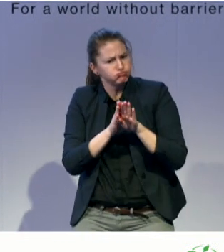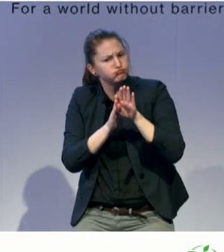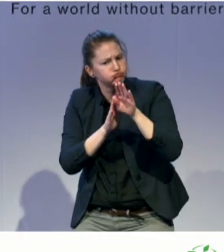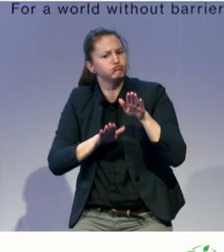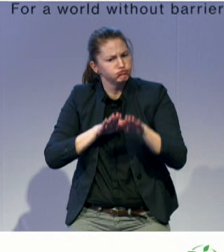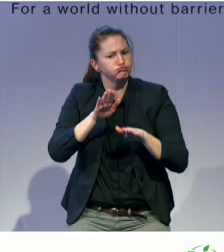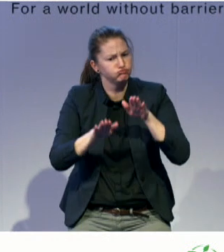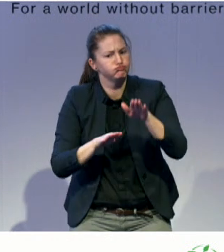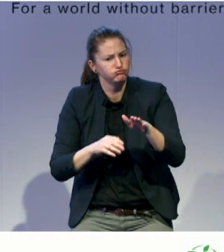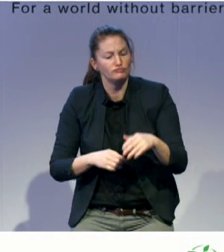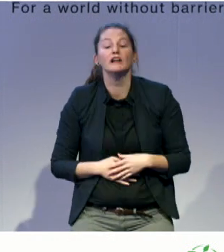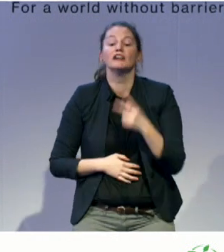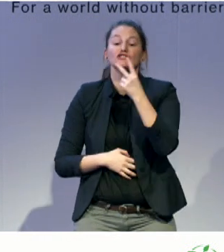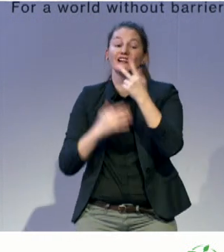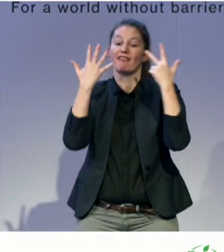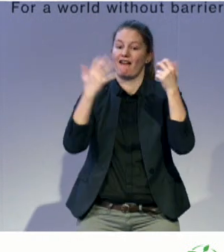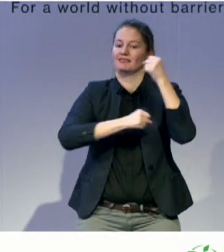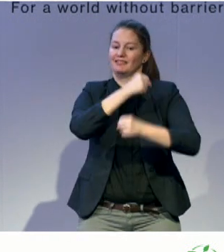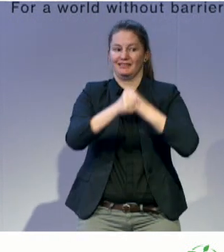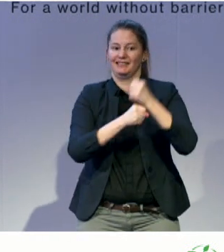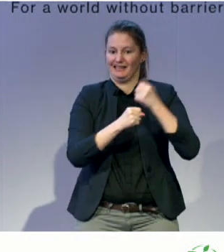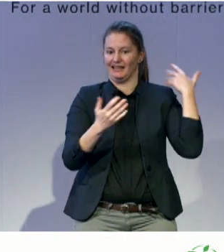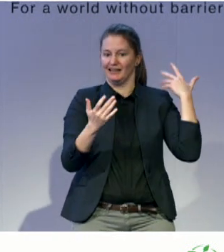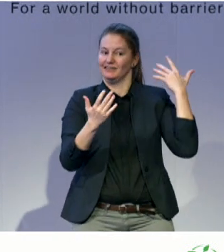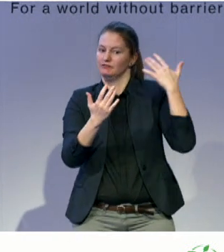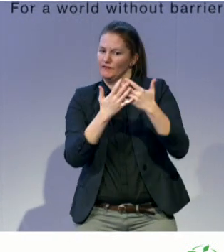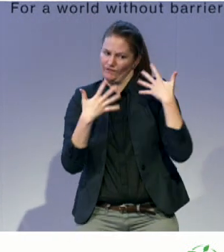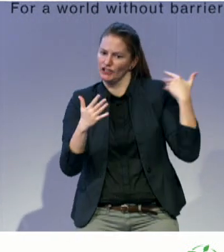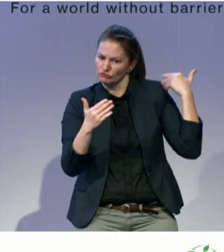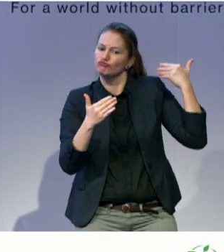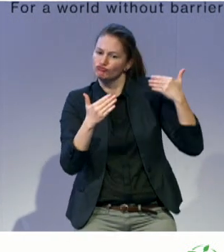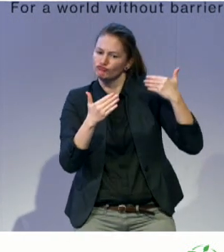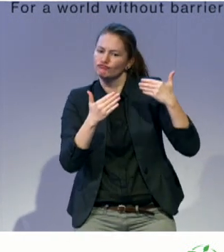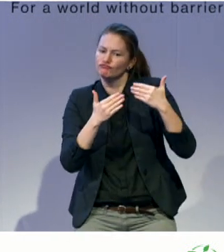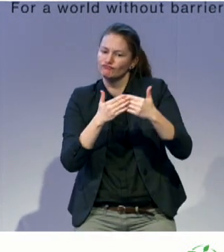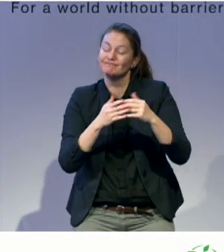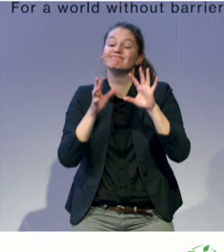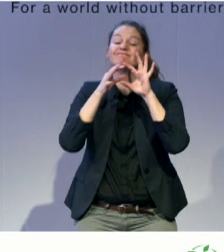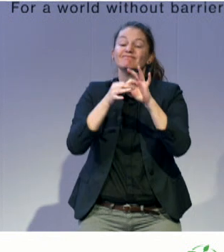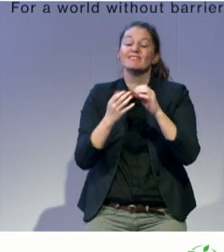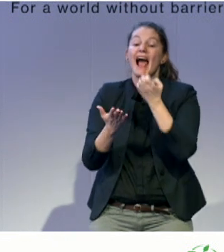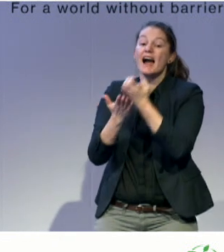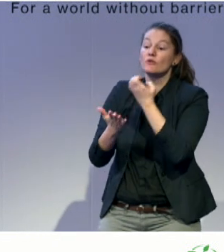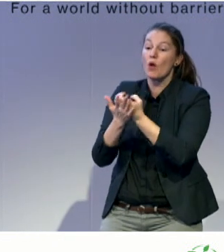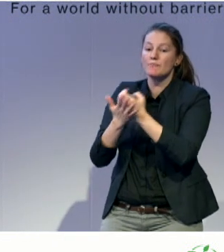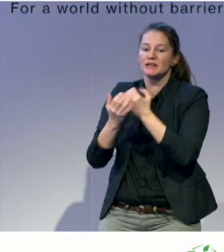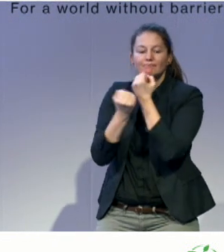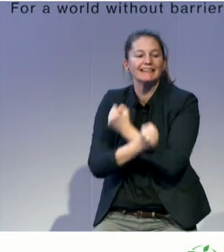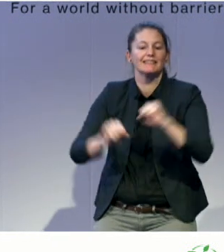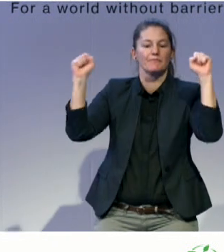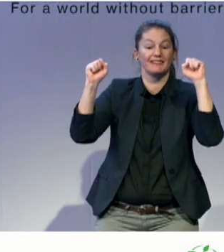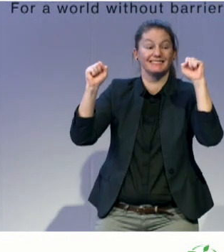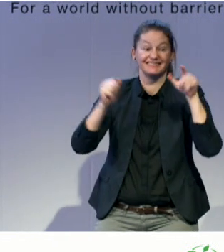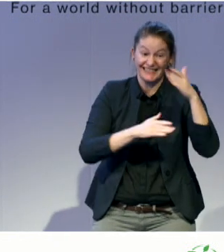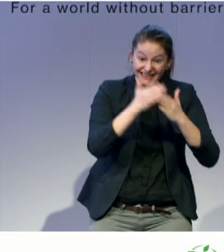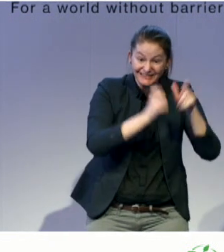years, but not on economic self-sufficiency. That is employment, jobs, careers, and professions for